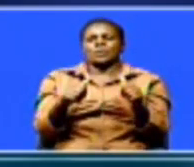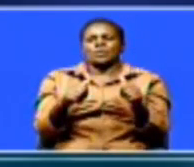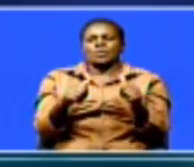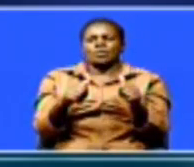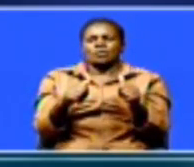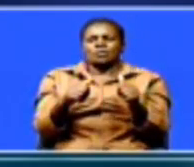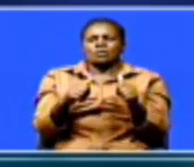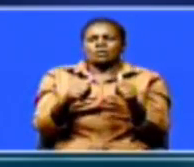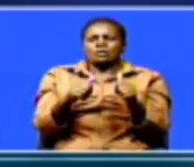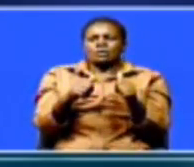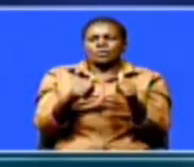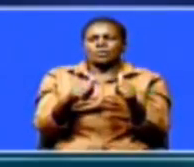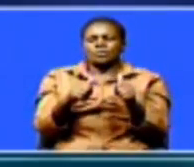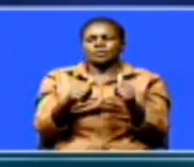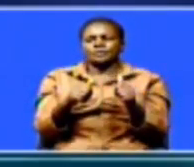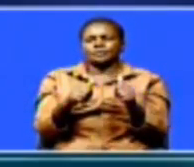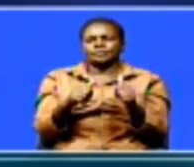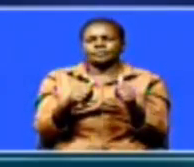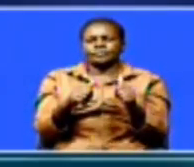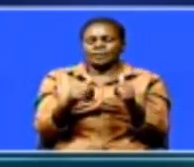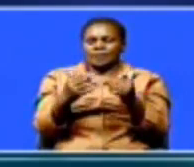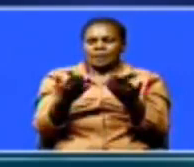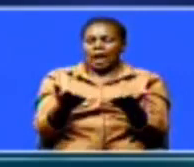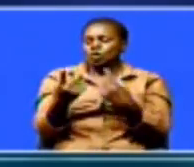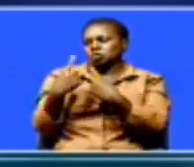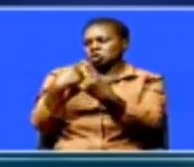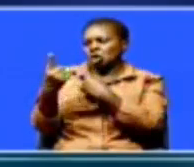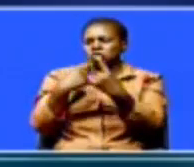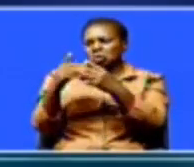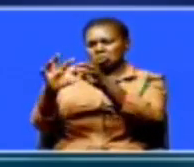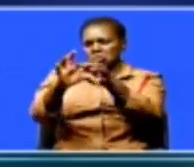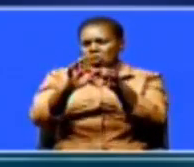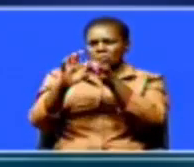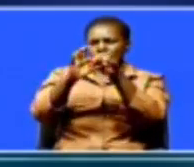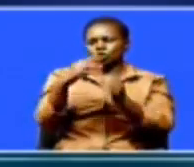a post-election coalition. What we are seeing is talk of cooperation.